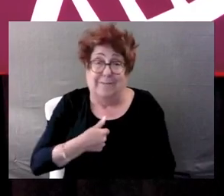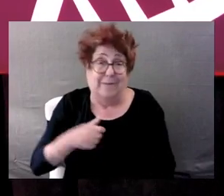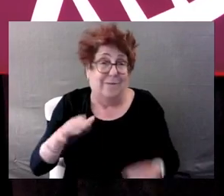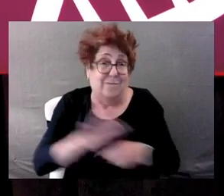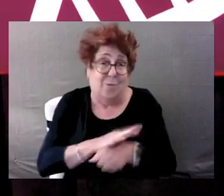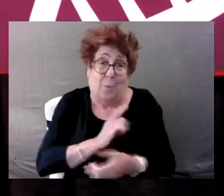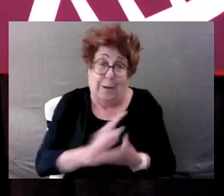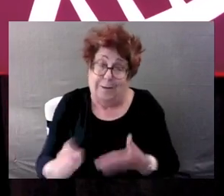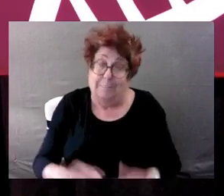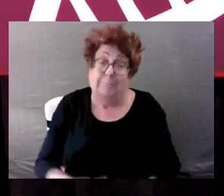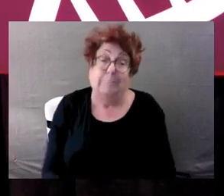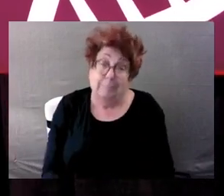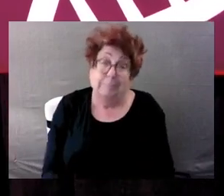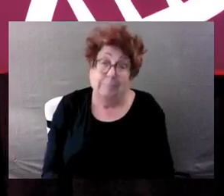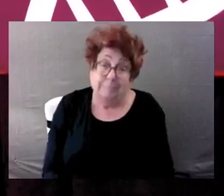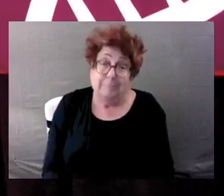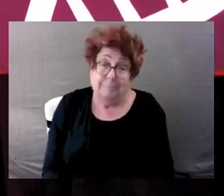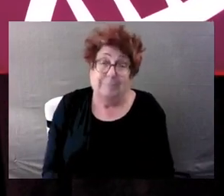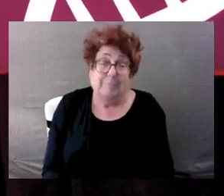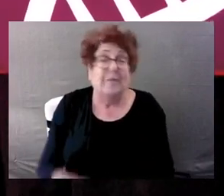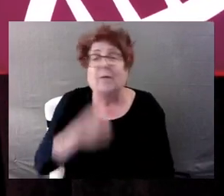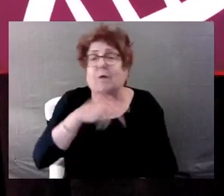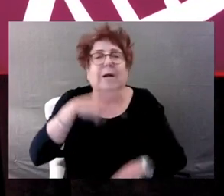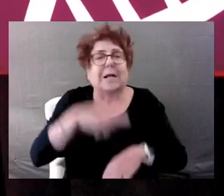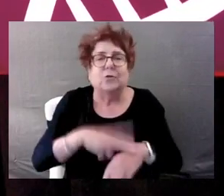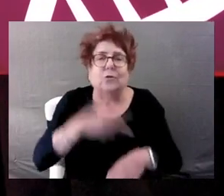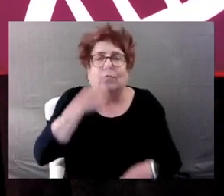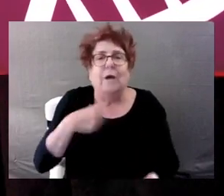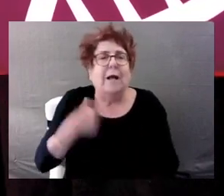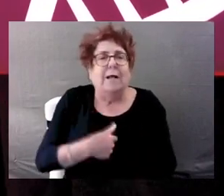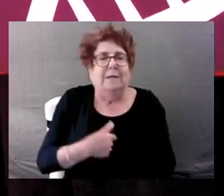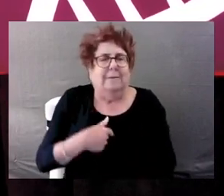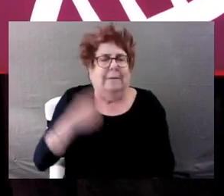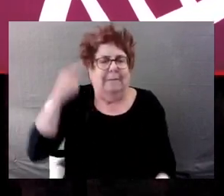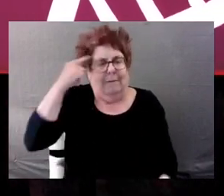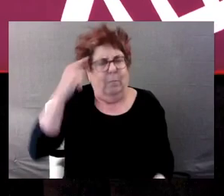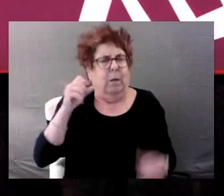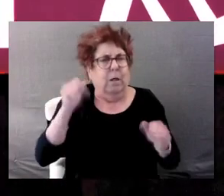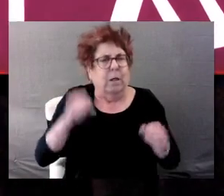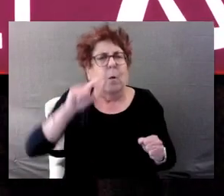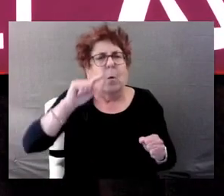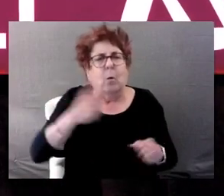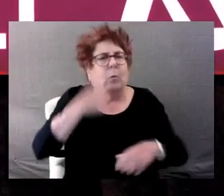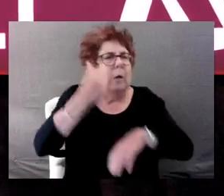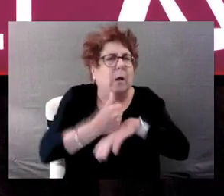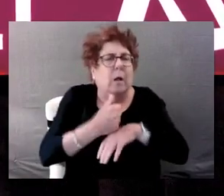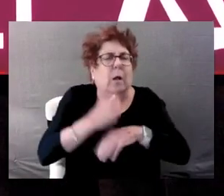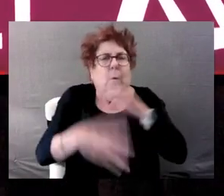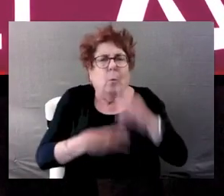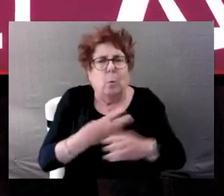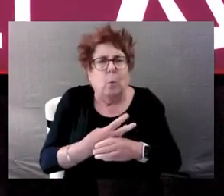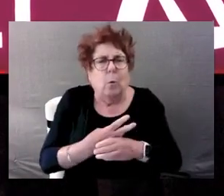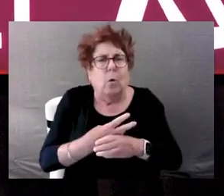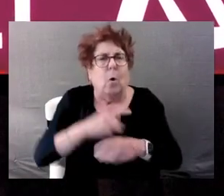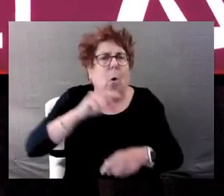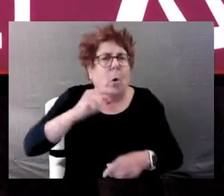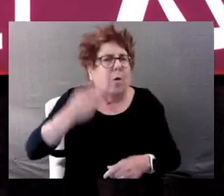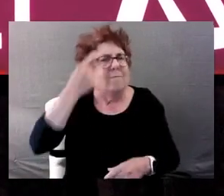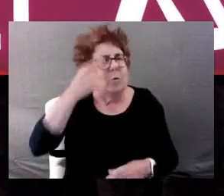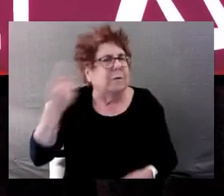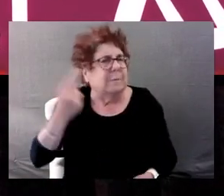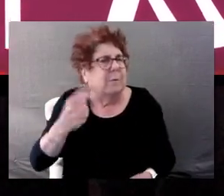It is not natural for us to think that we can only create a world that is just for someone that agrees or thinks the same way I